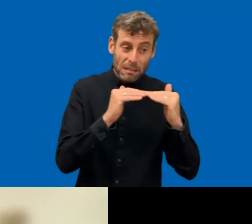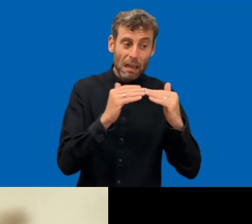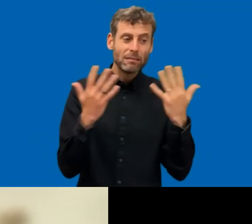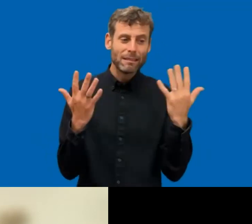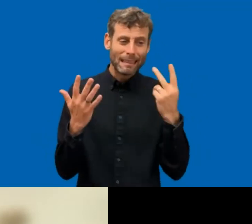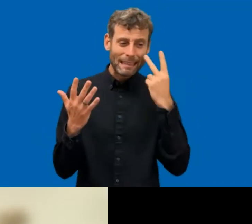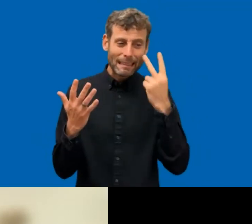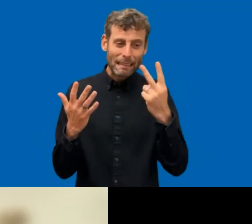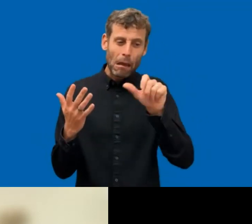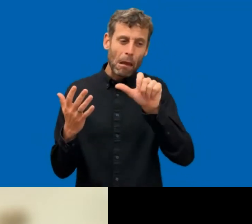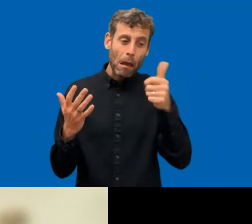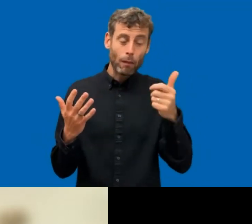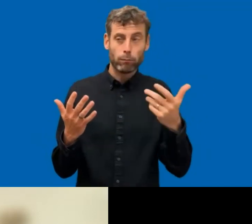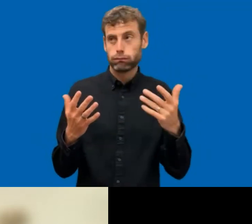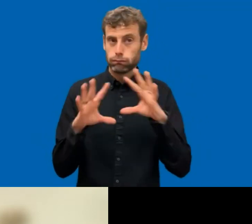Once again,